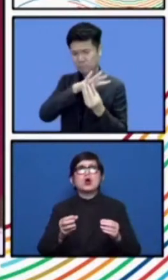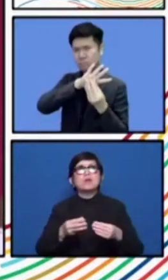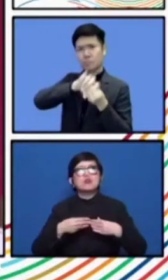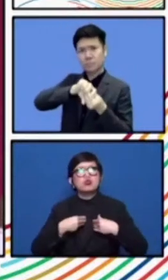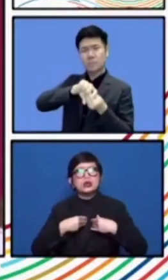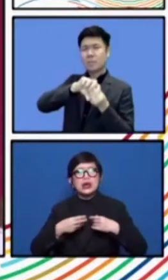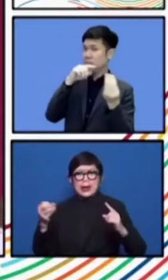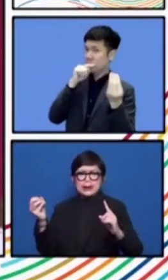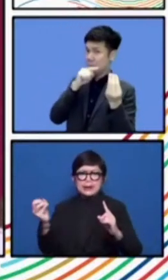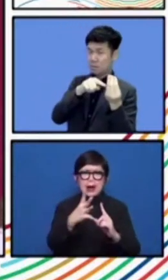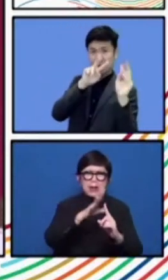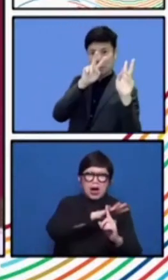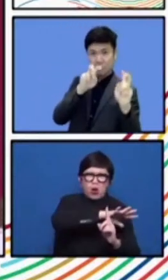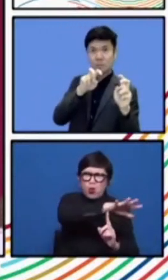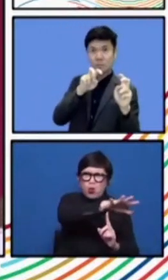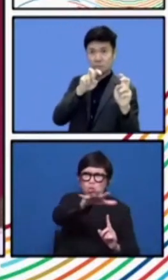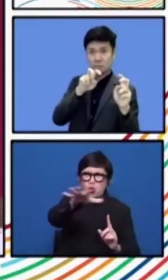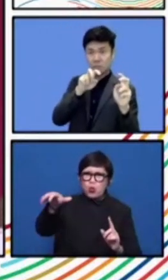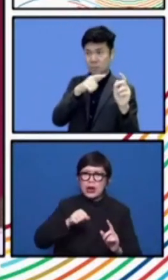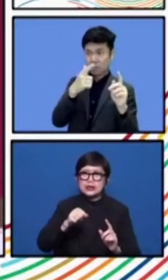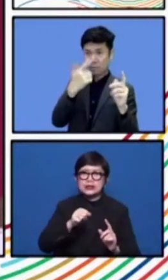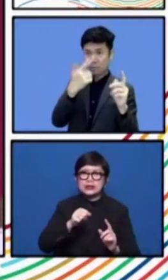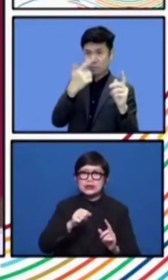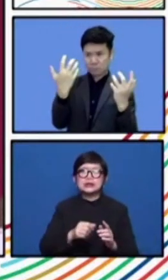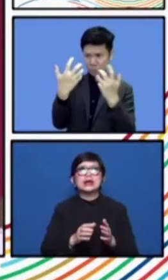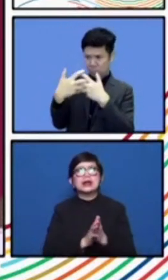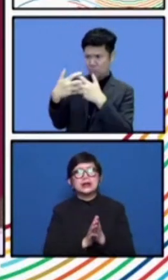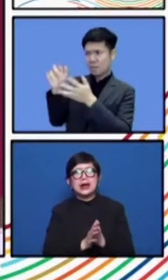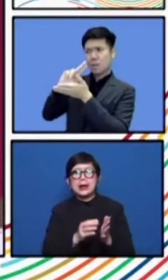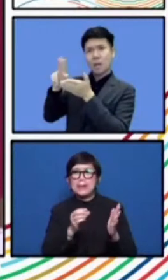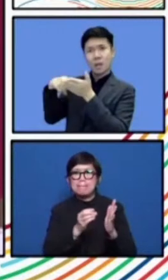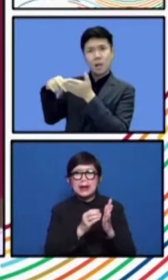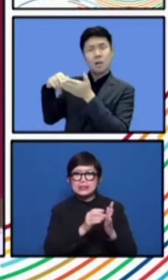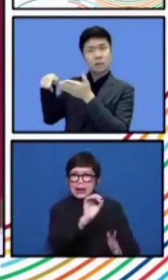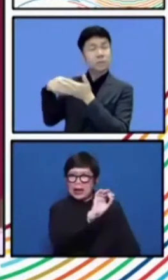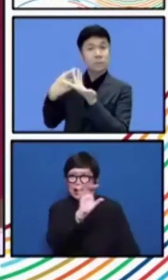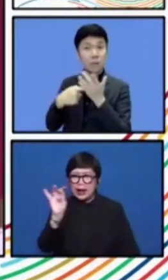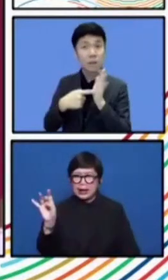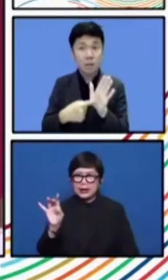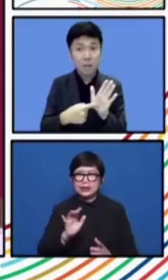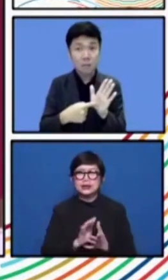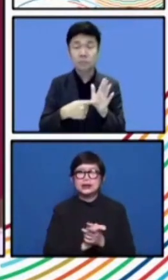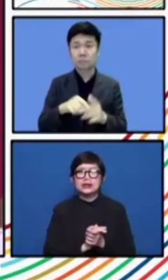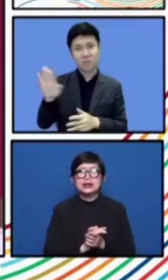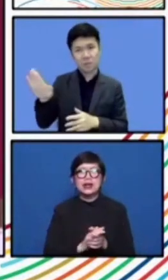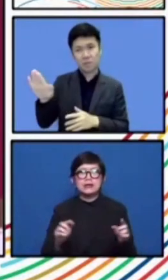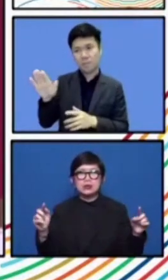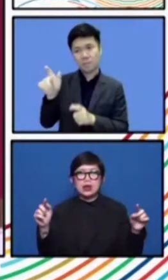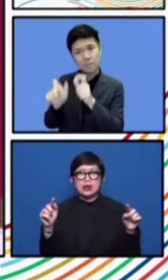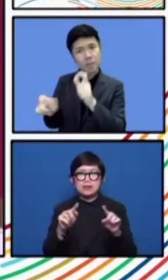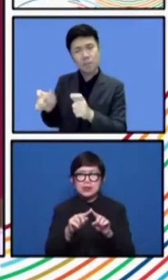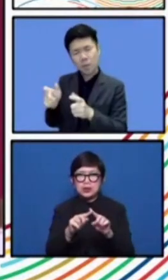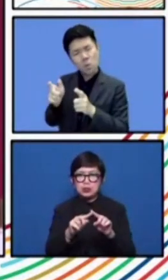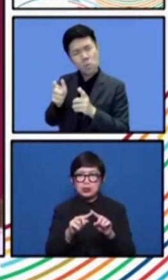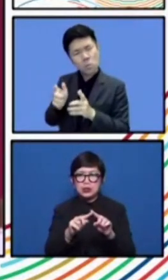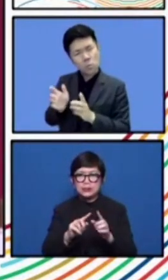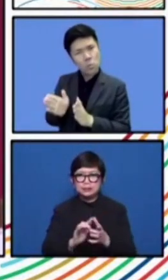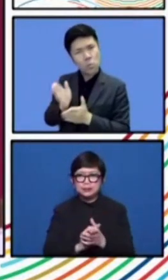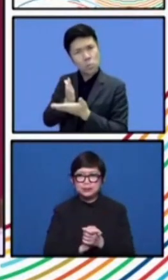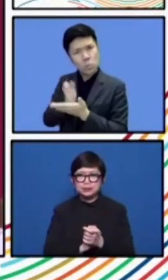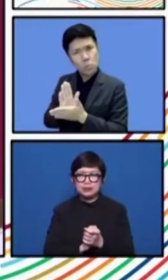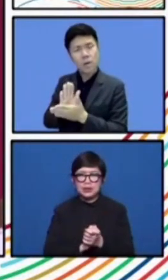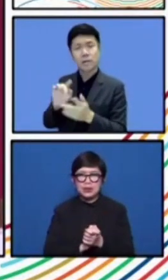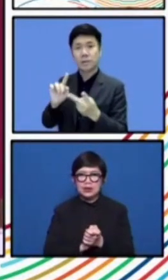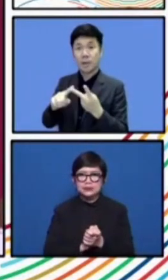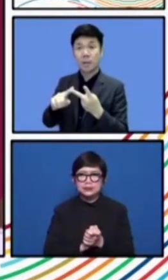our other articles concerning to civil civil rights and political politicalized